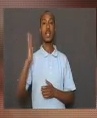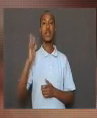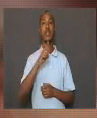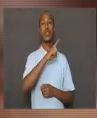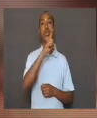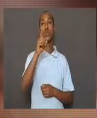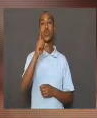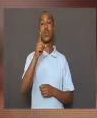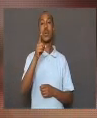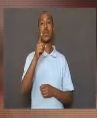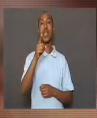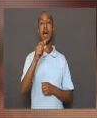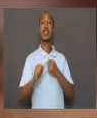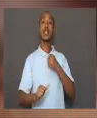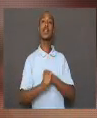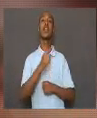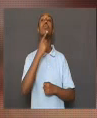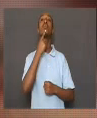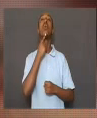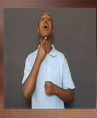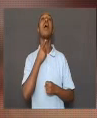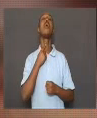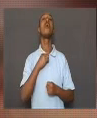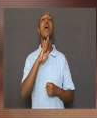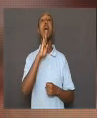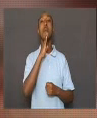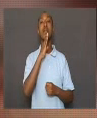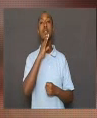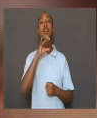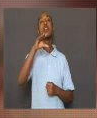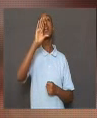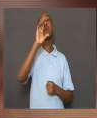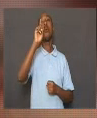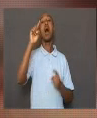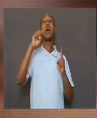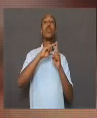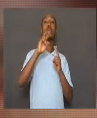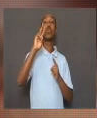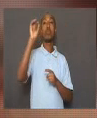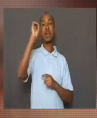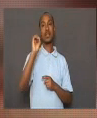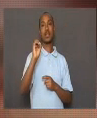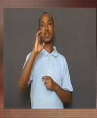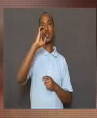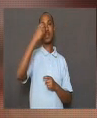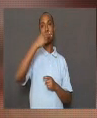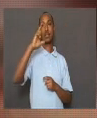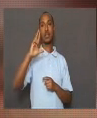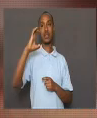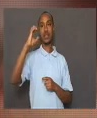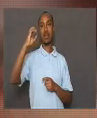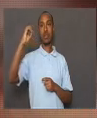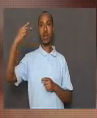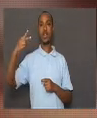If you accidentally swallow a base, drink 1 to 2% acetic